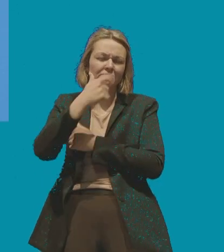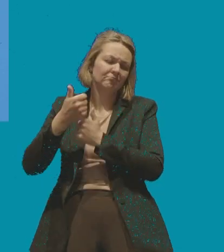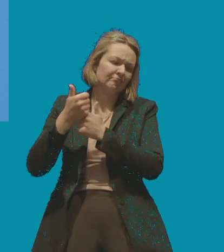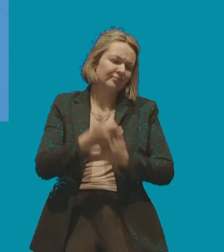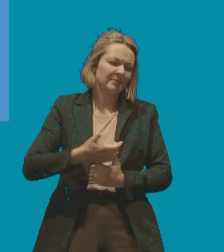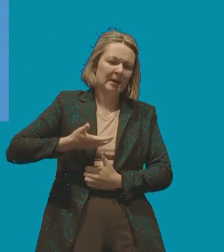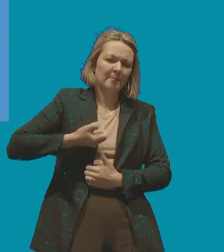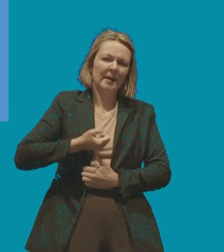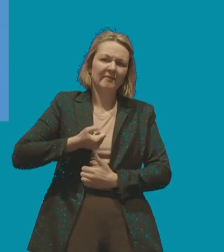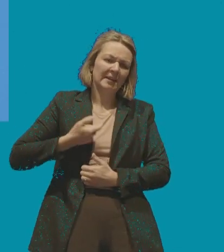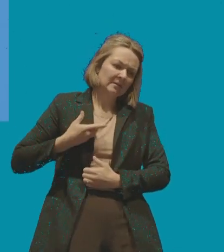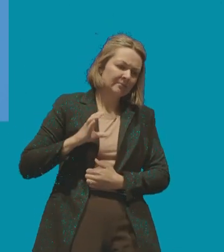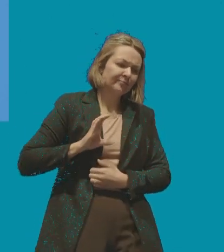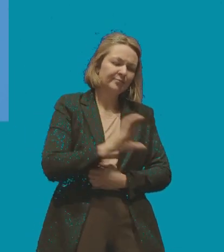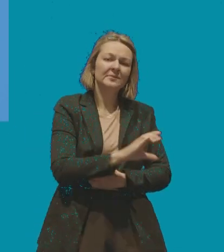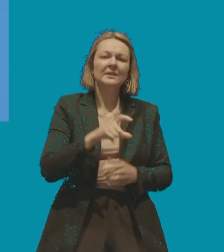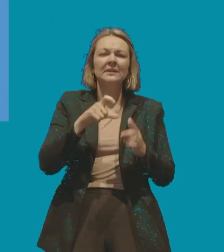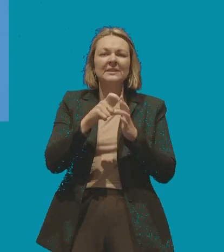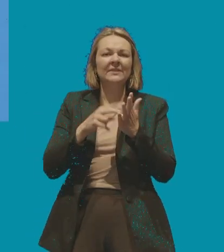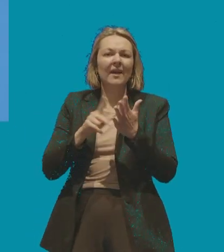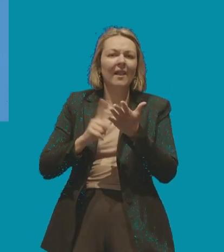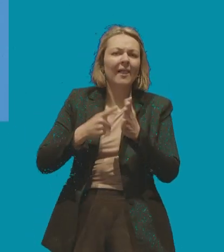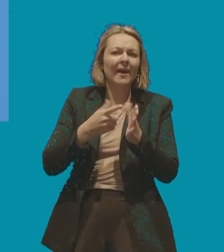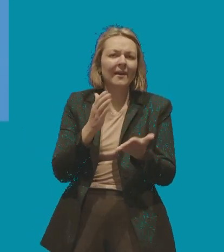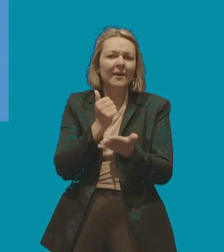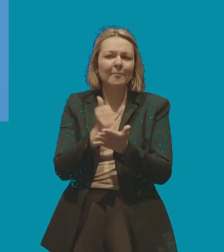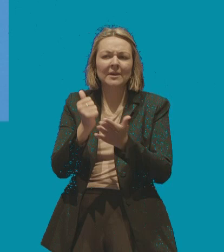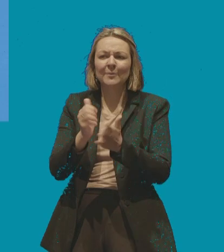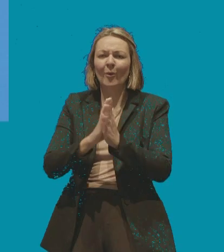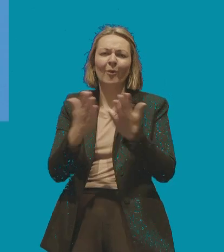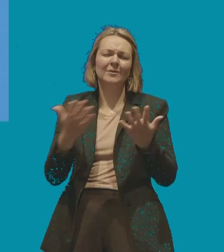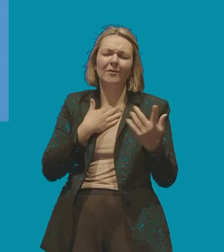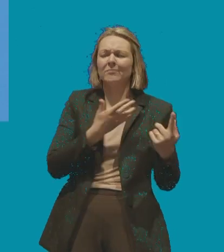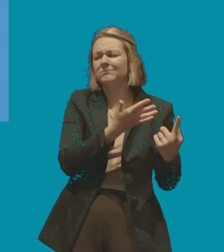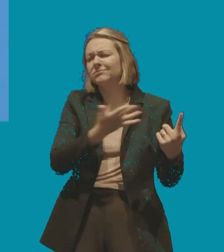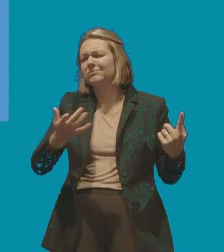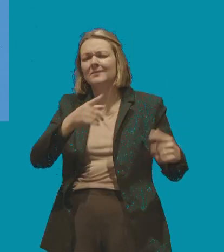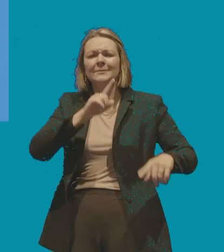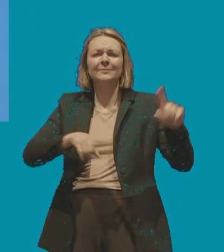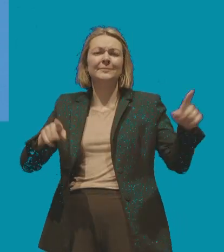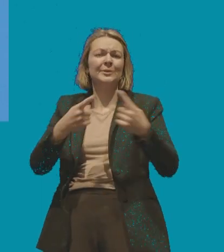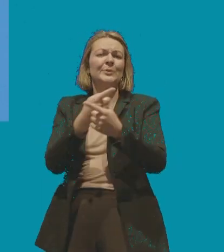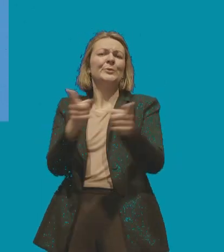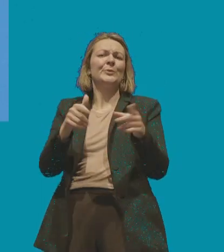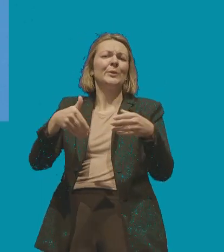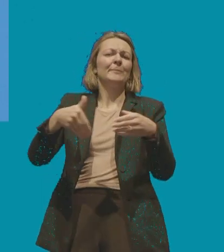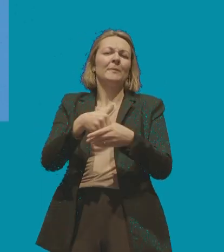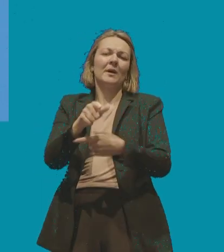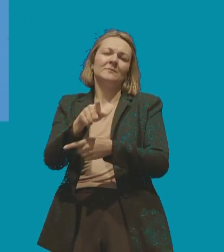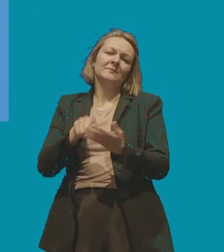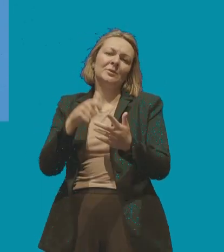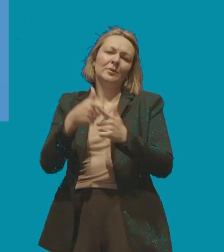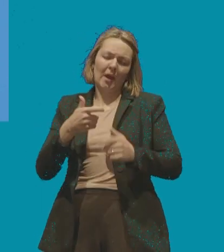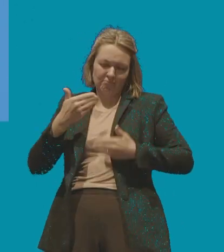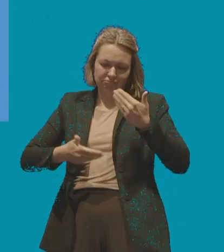need. Whether it's DVLA or the Passport Office or everywhere in between, you and your members are the people who keep Britain running. And it